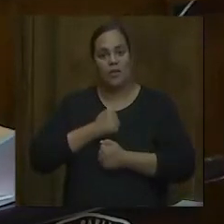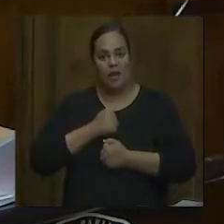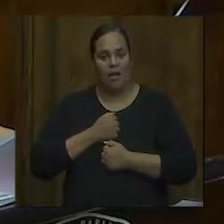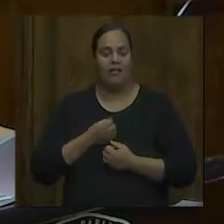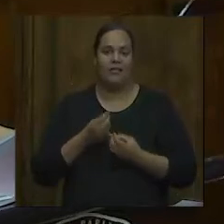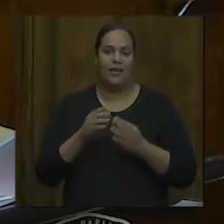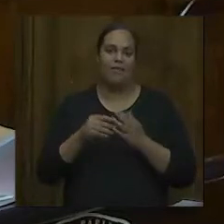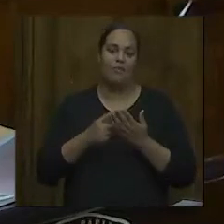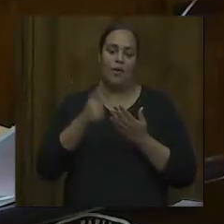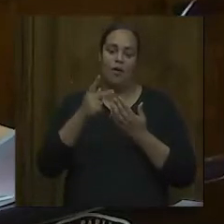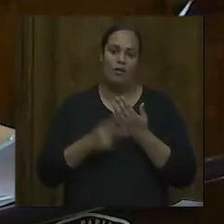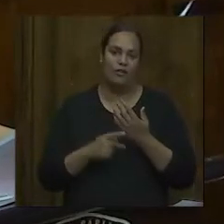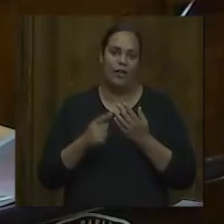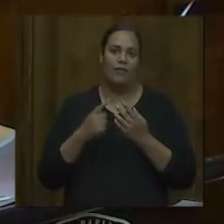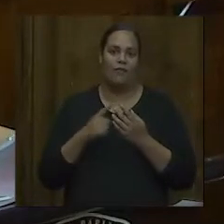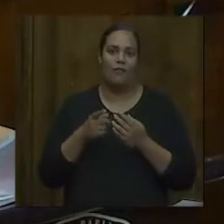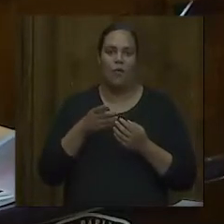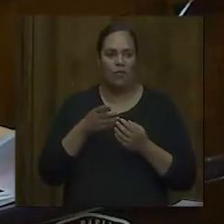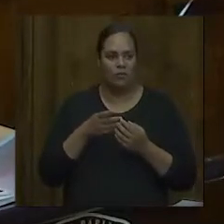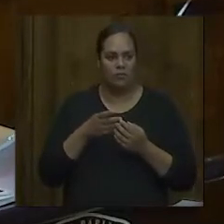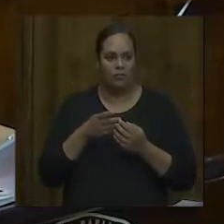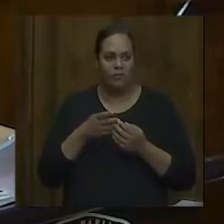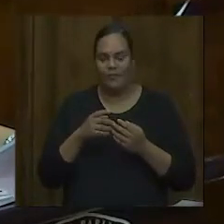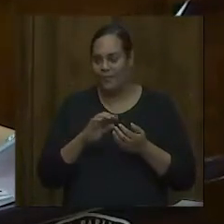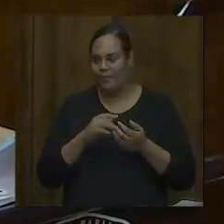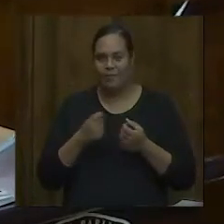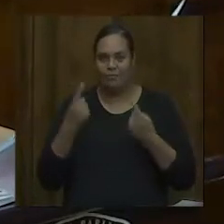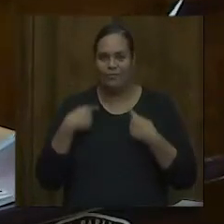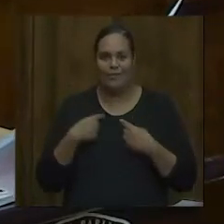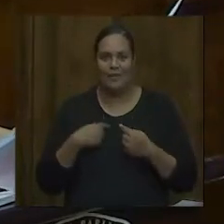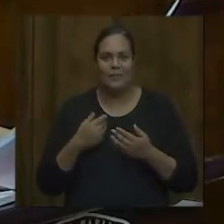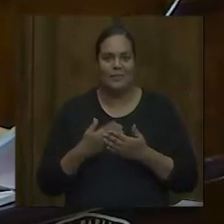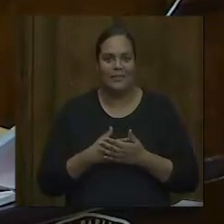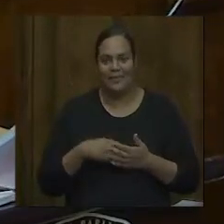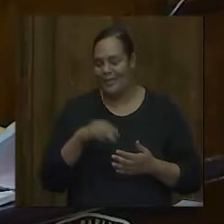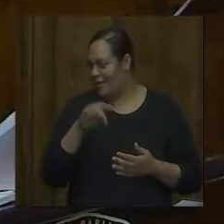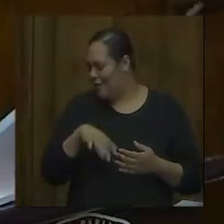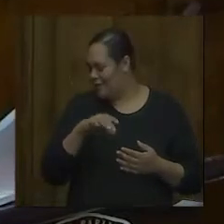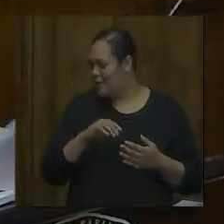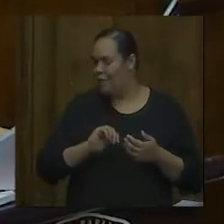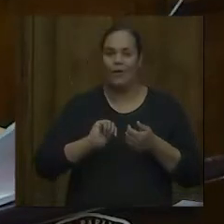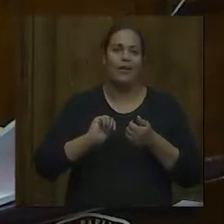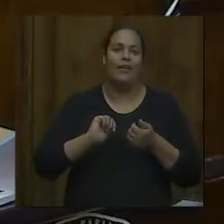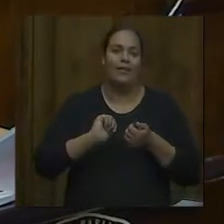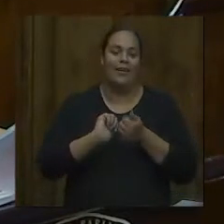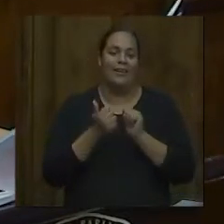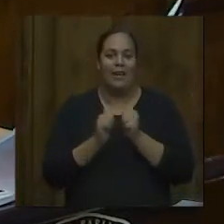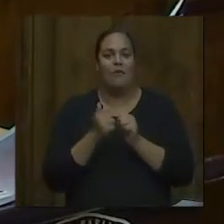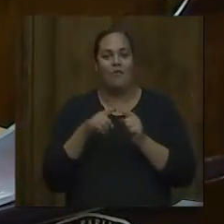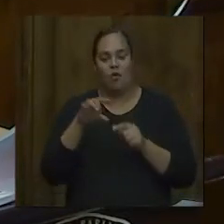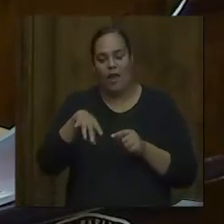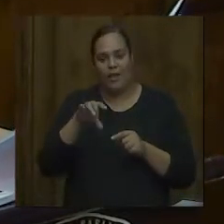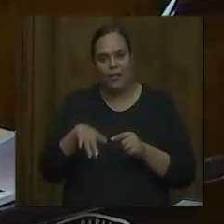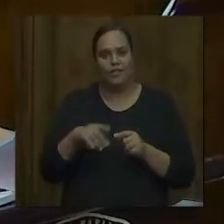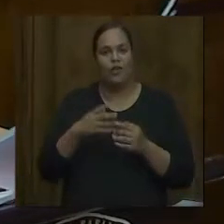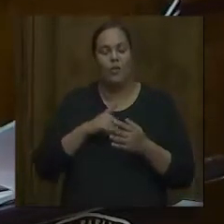pilot project of the 4-a-side alcohol harms reduction game changer program in Kailicha and Guguletu to test the response to such